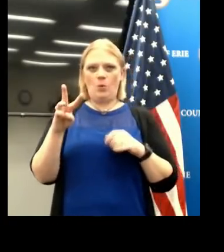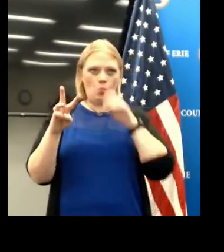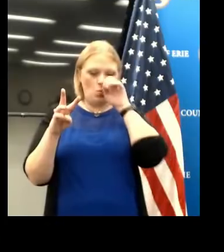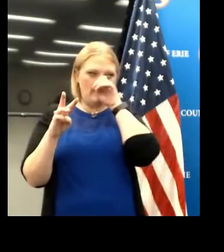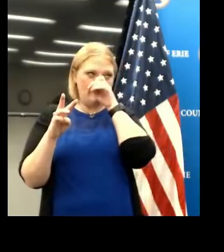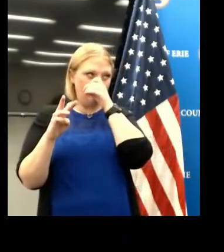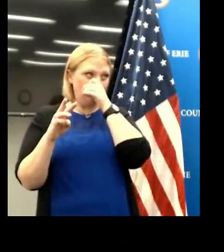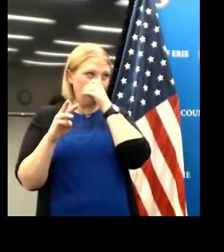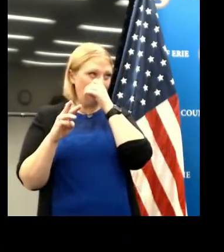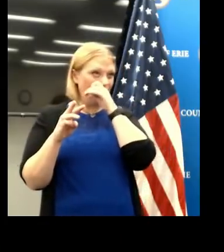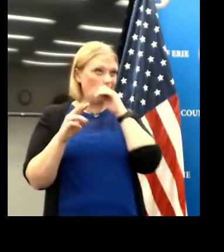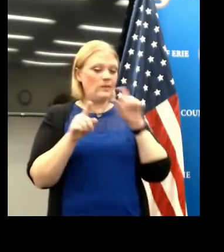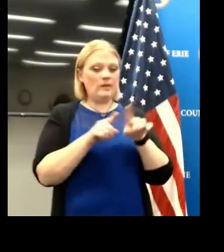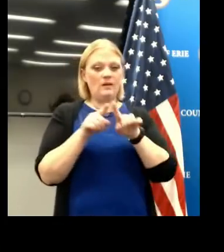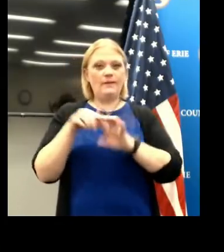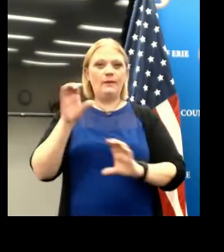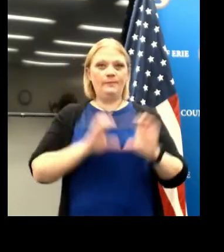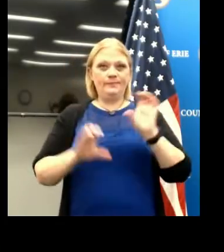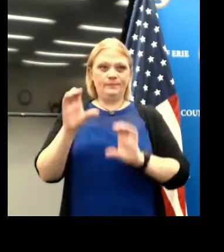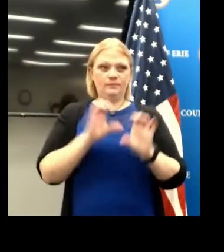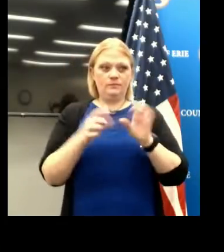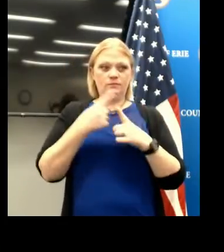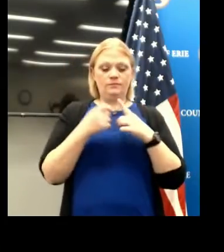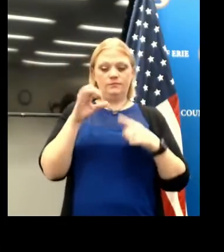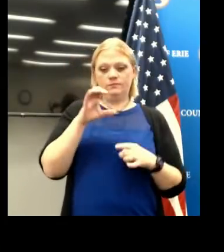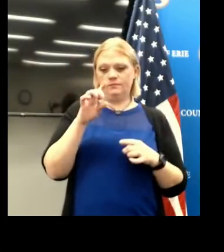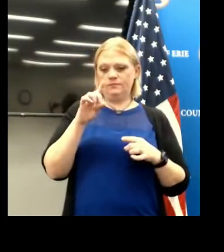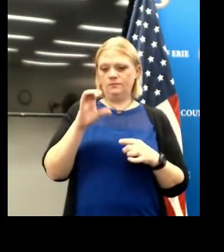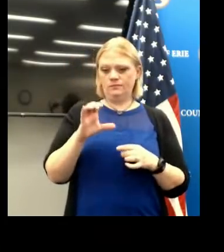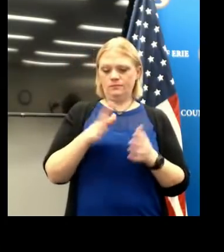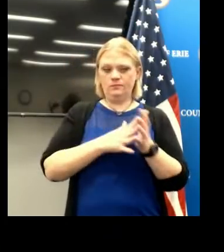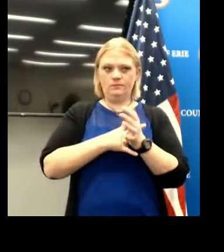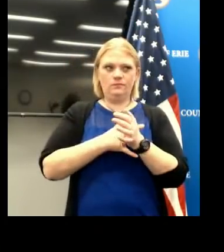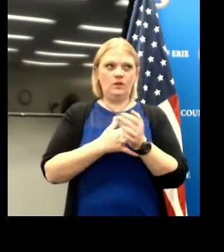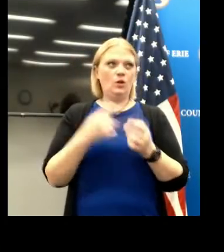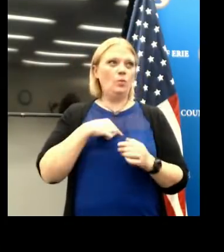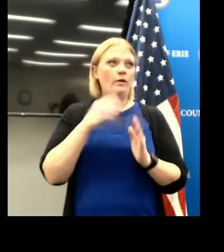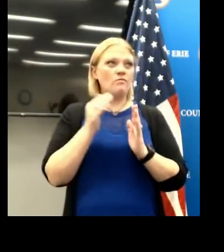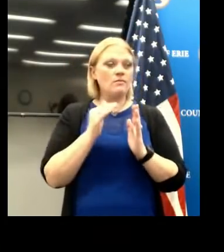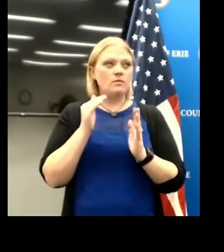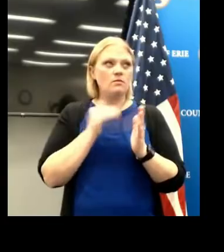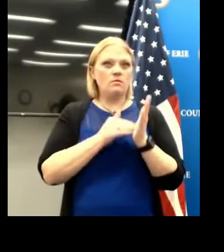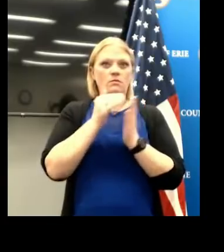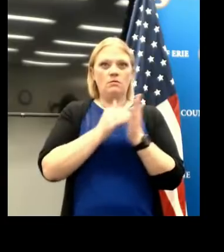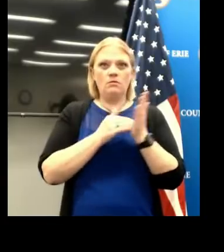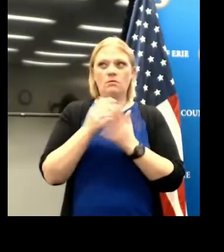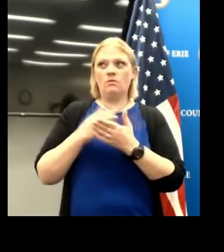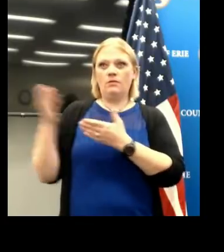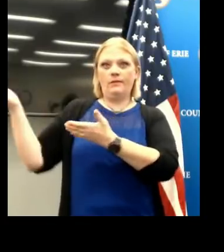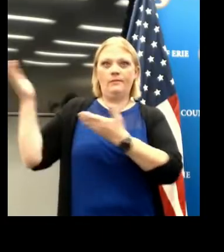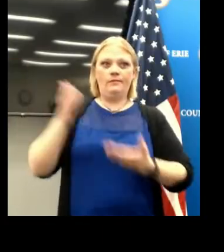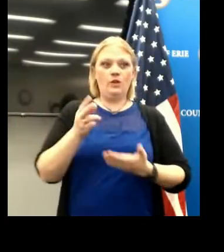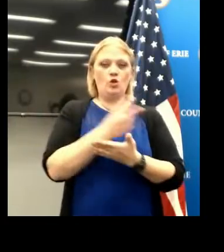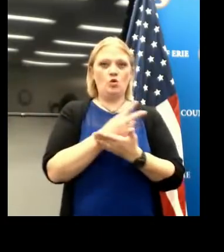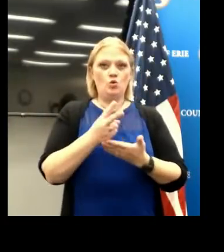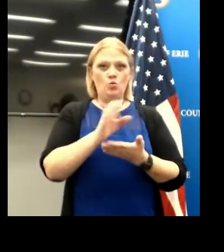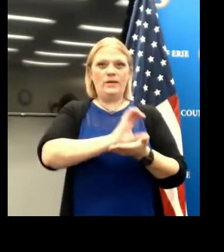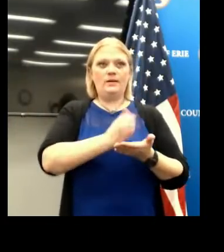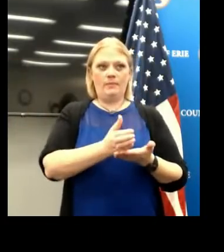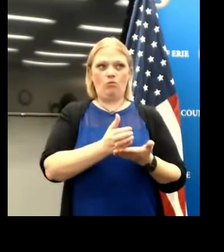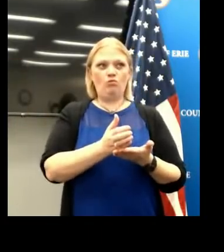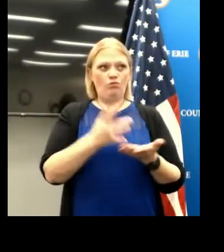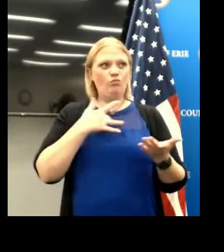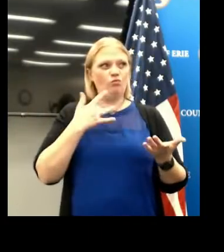the reagents we receive from the CDC. We are constantly getting a 2-week supply from the CDC on the reagents. We feel pretty good about